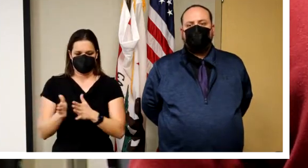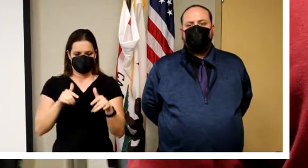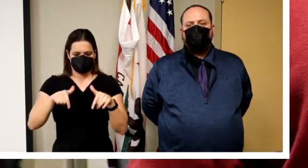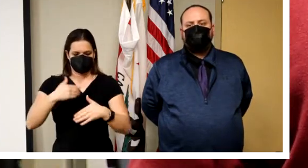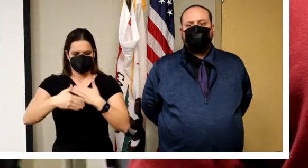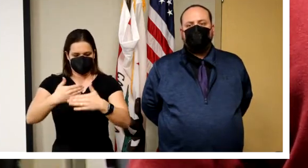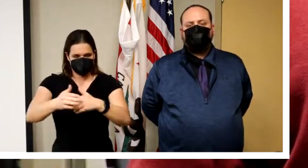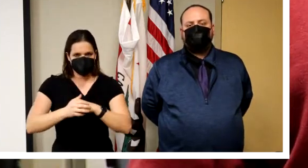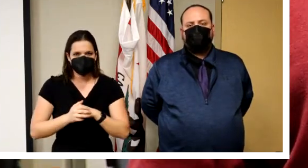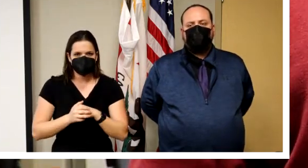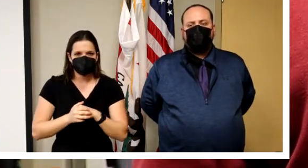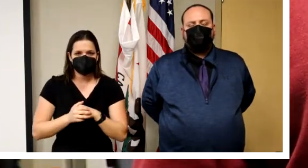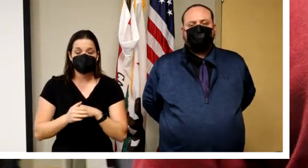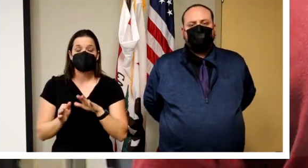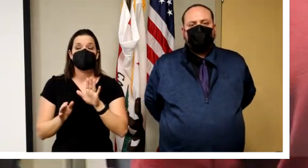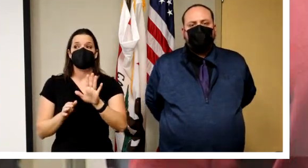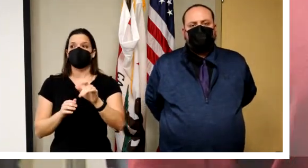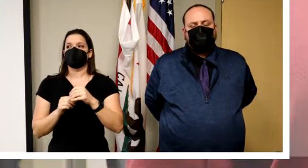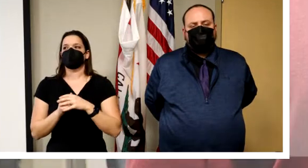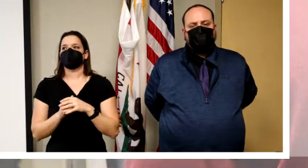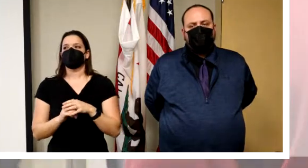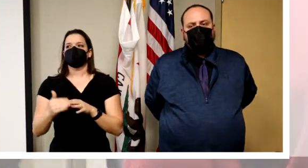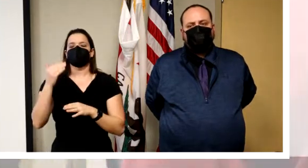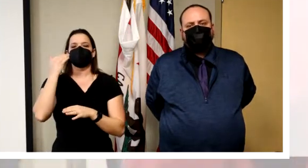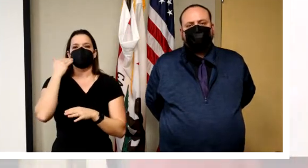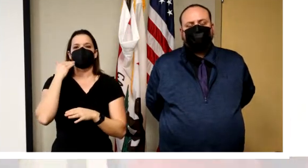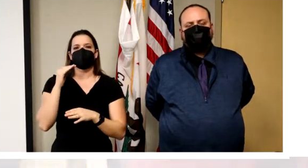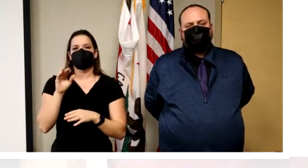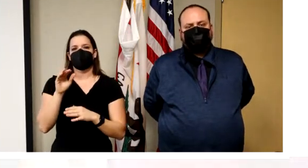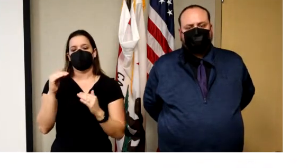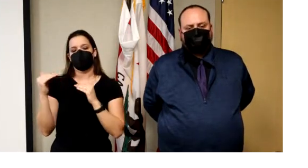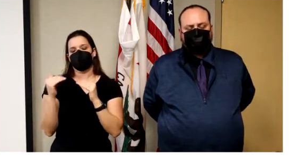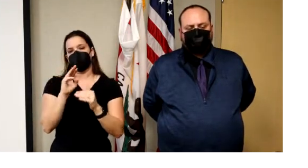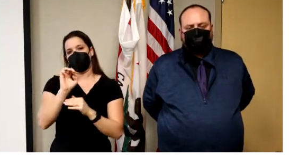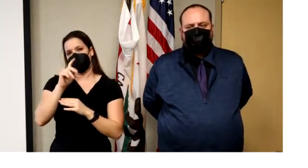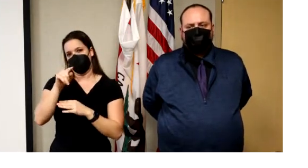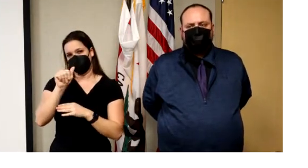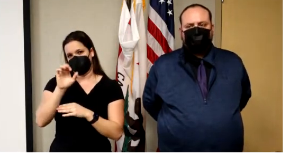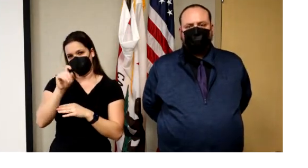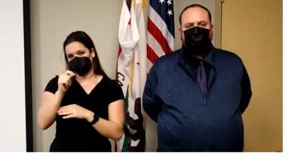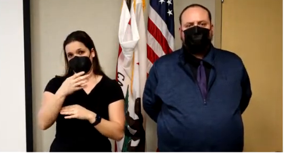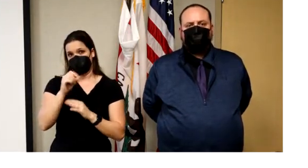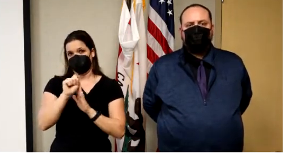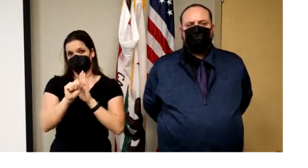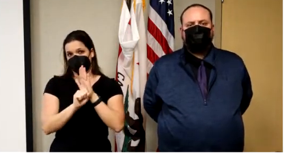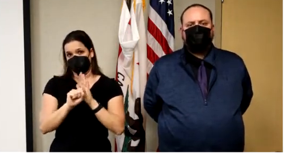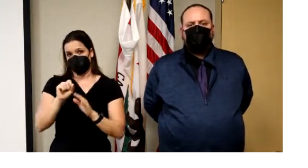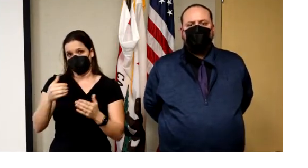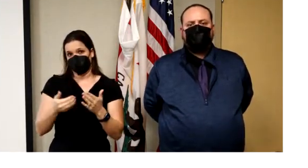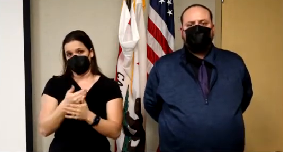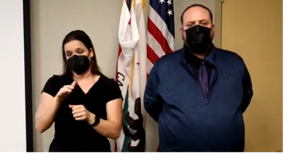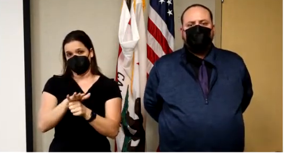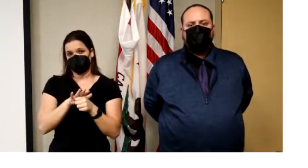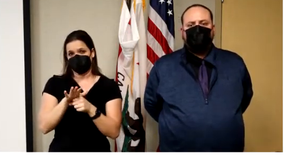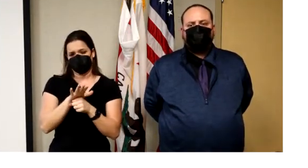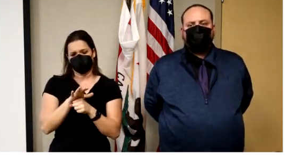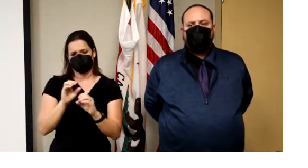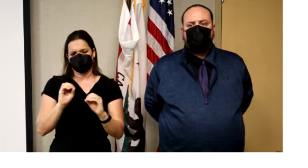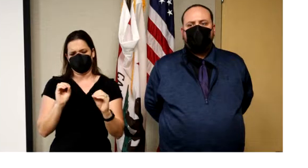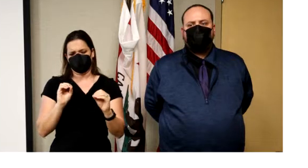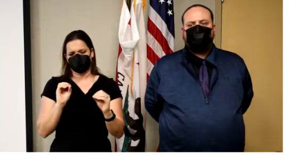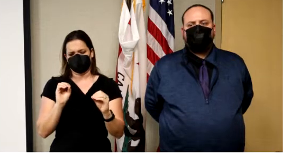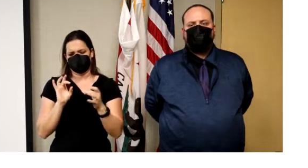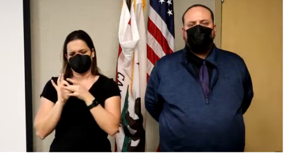process. And even though the Fair Maps Act and the State Redistricting Commission, none of those principles directly and the